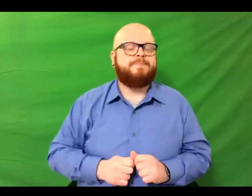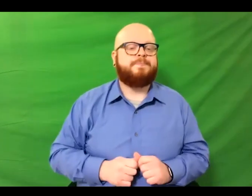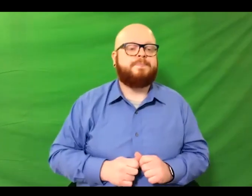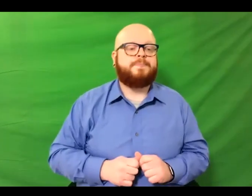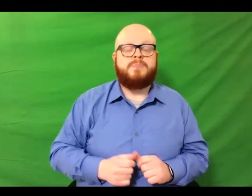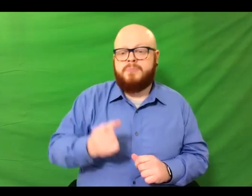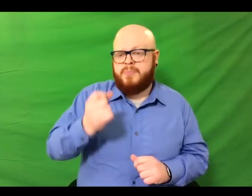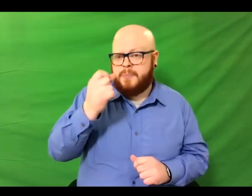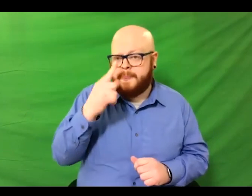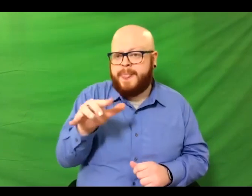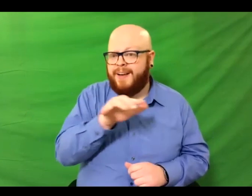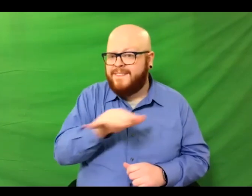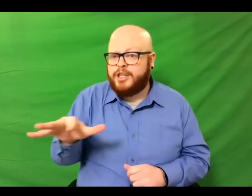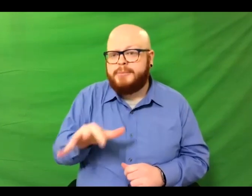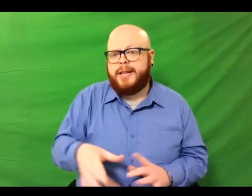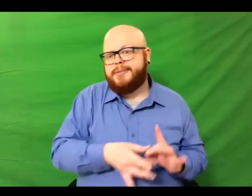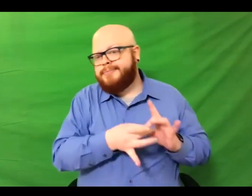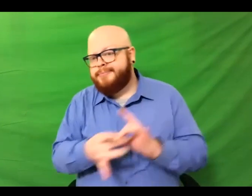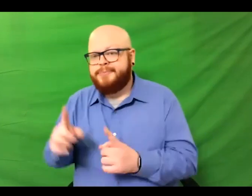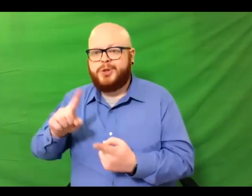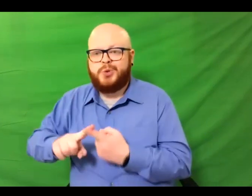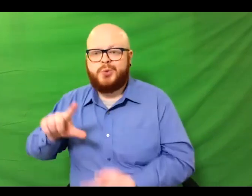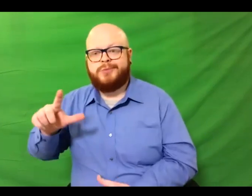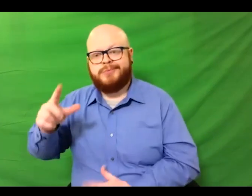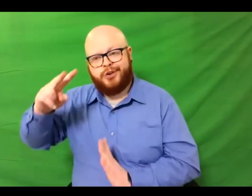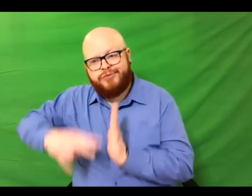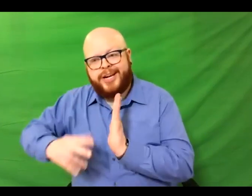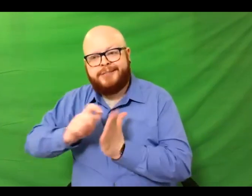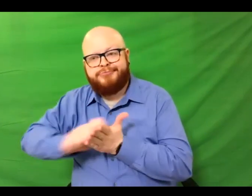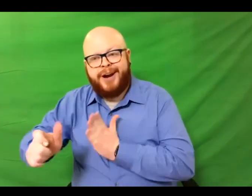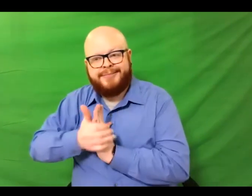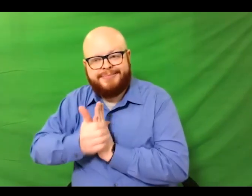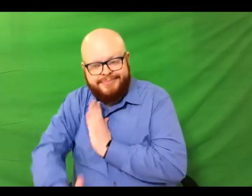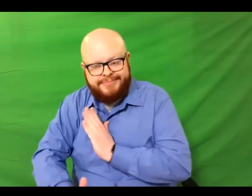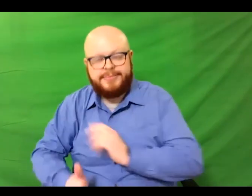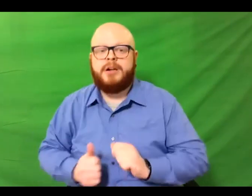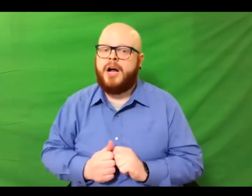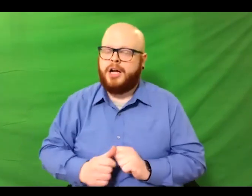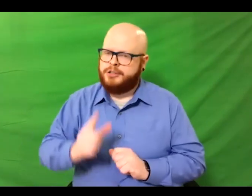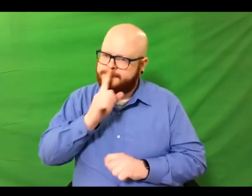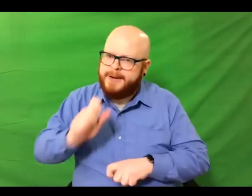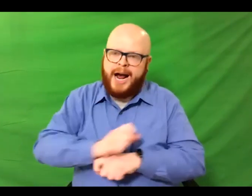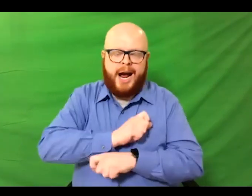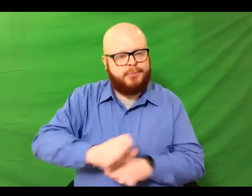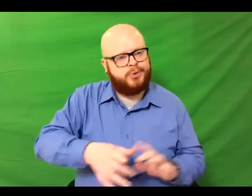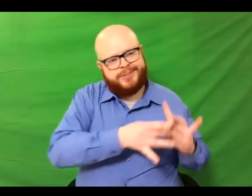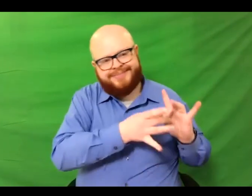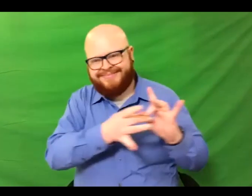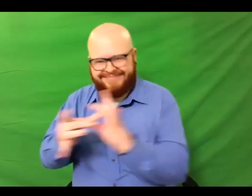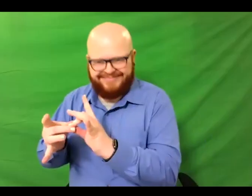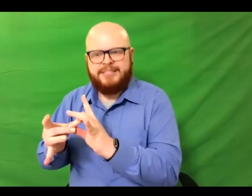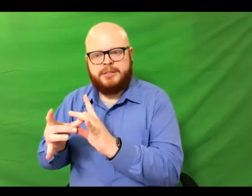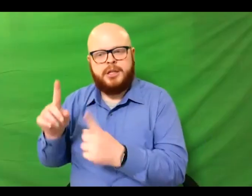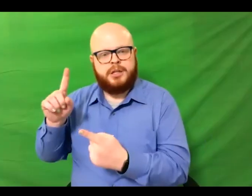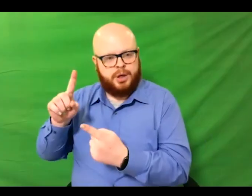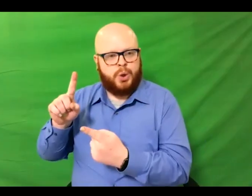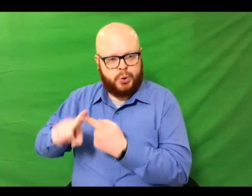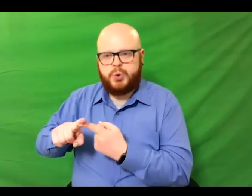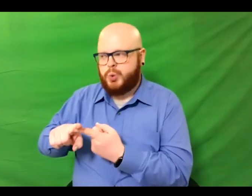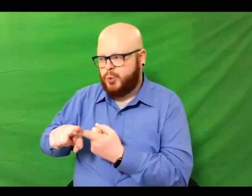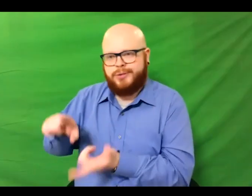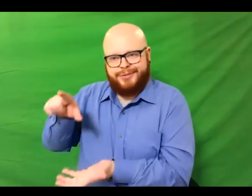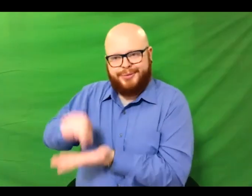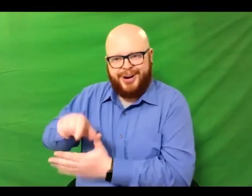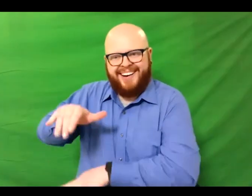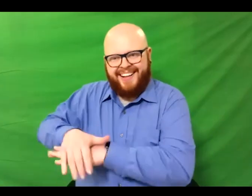Fingerspelling is another bridge to literacy. It provides a direct correlation, a one-to-one correspondence with the printed word in English, whether